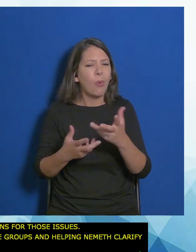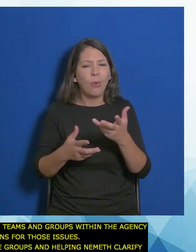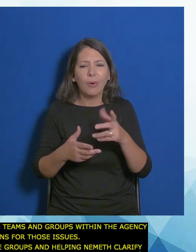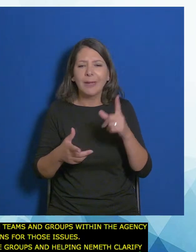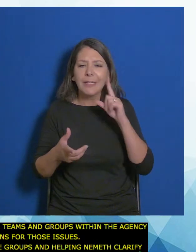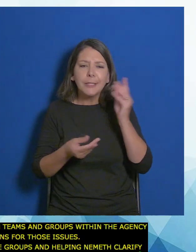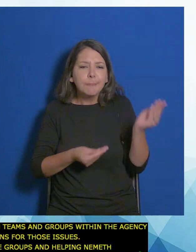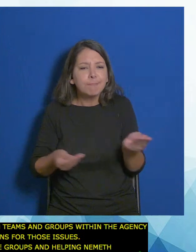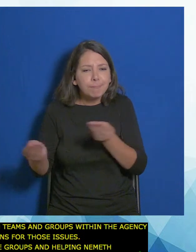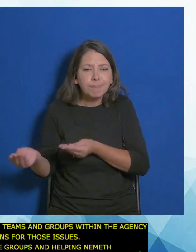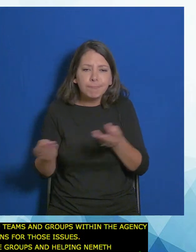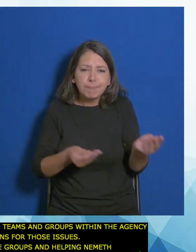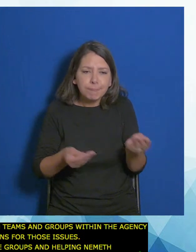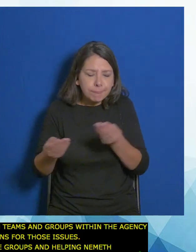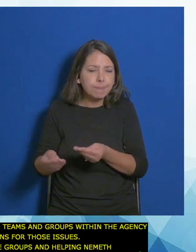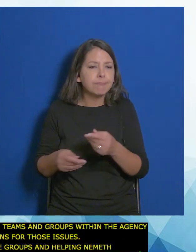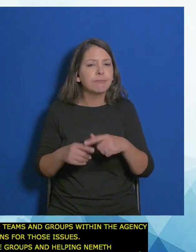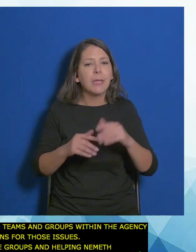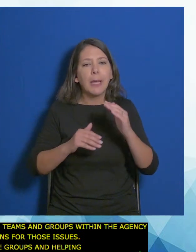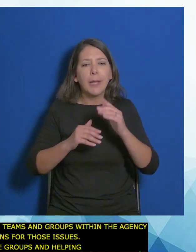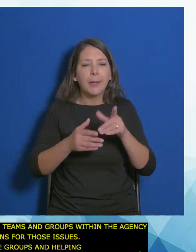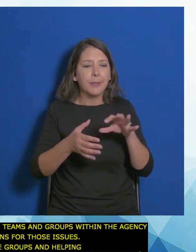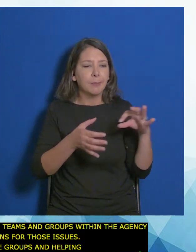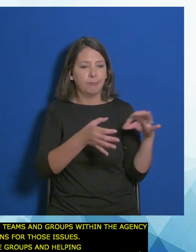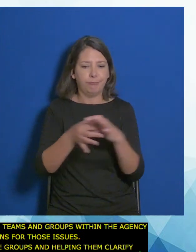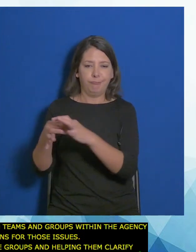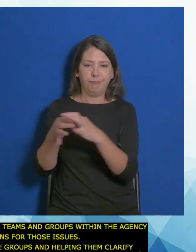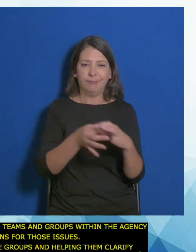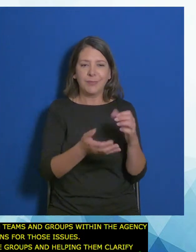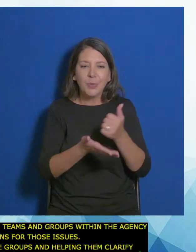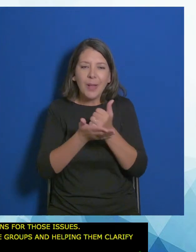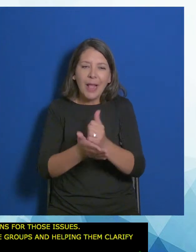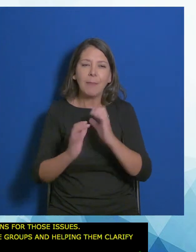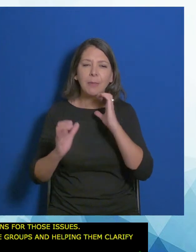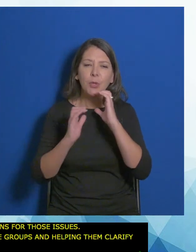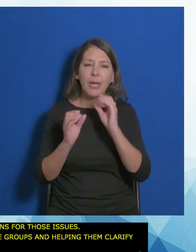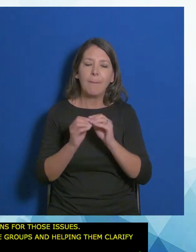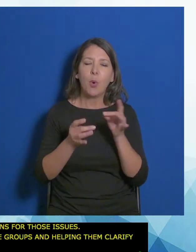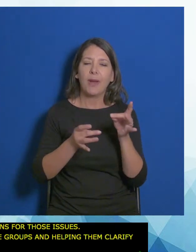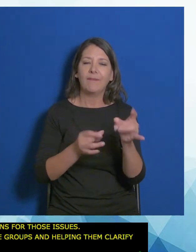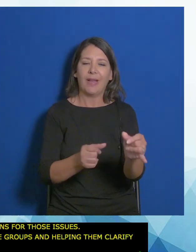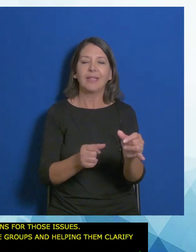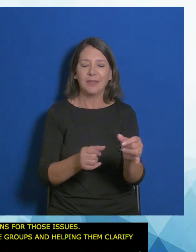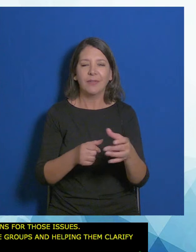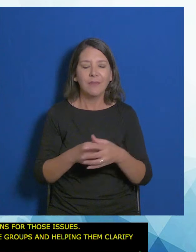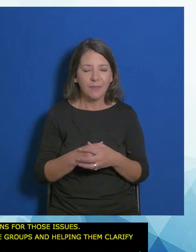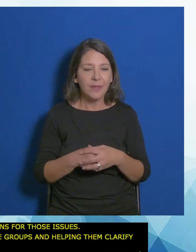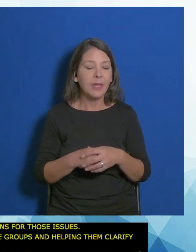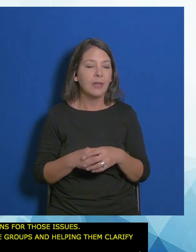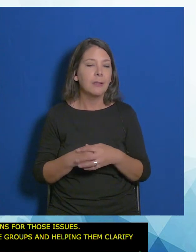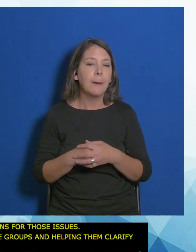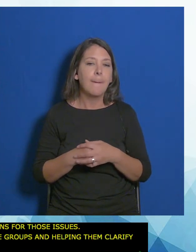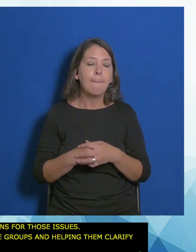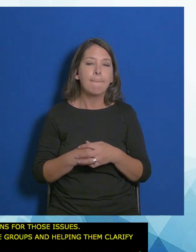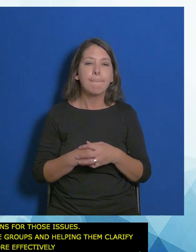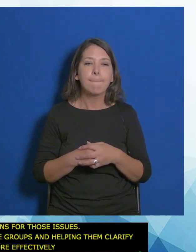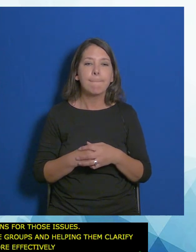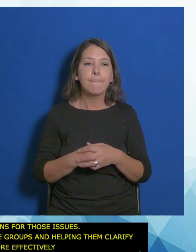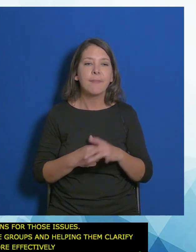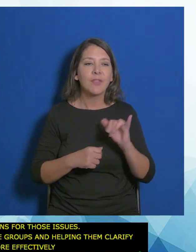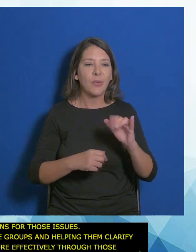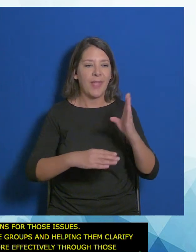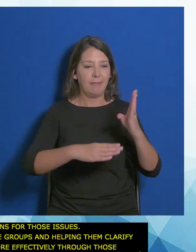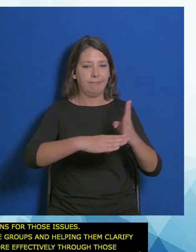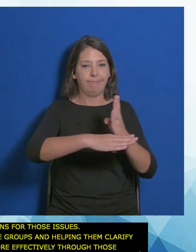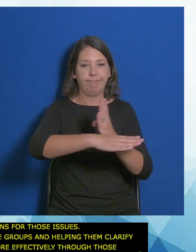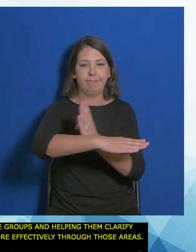bridges, helping really build a framework for communicating more effectively in those areas. So it's the